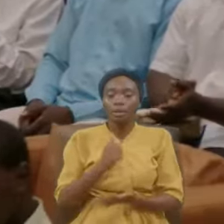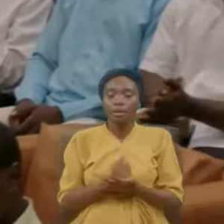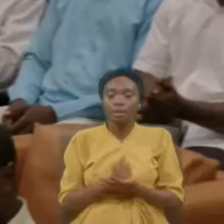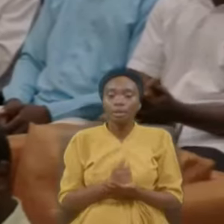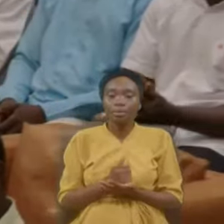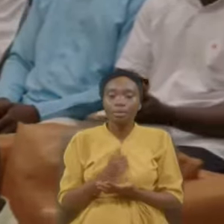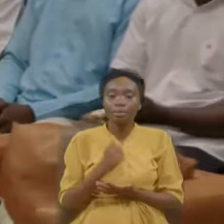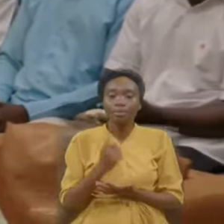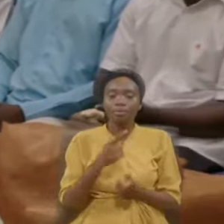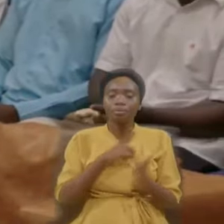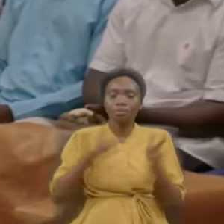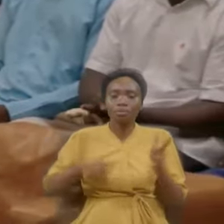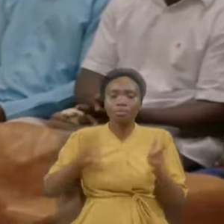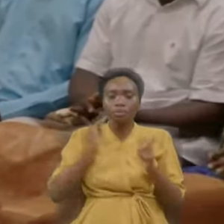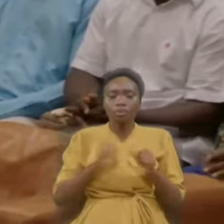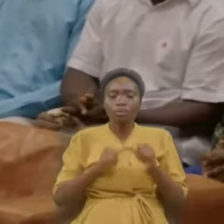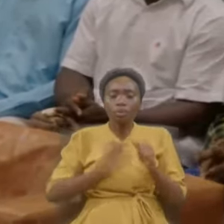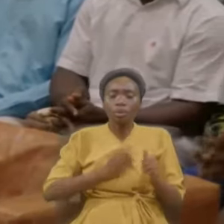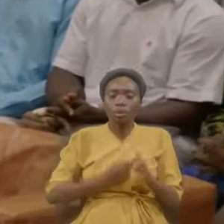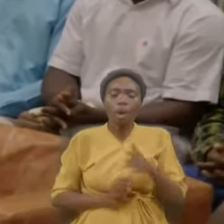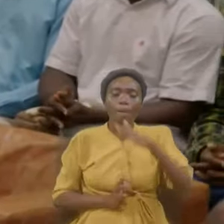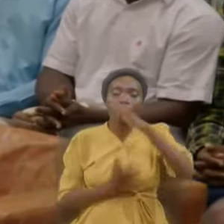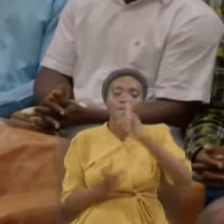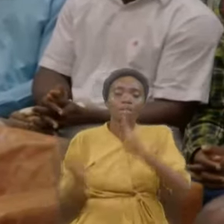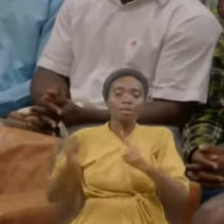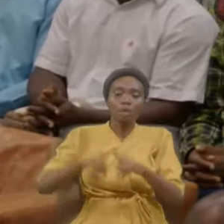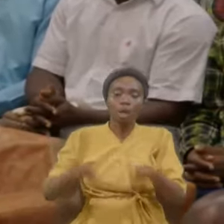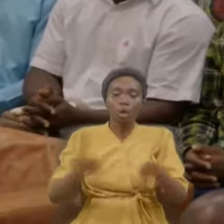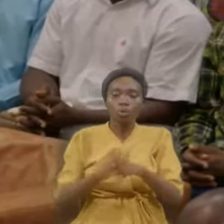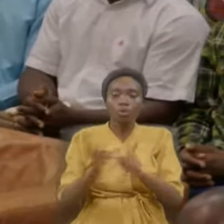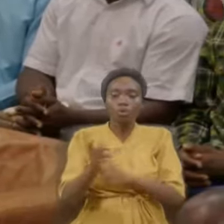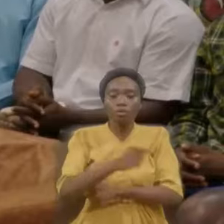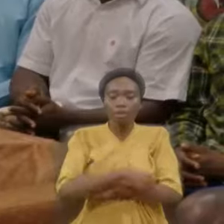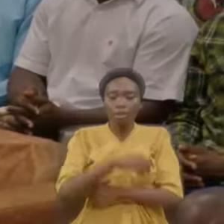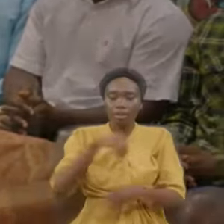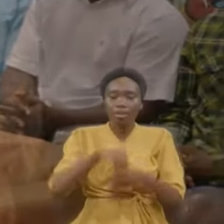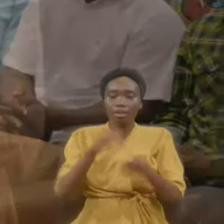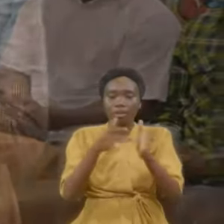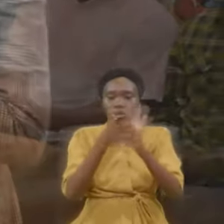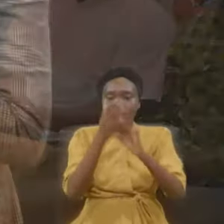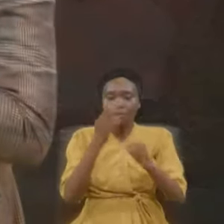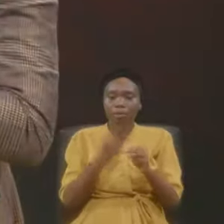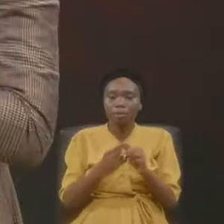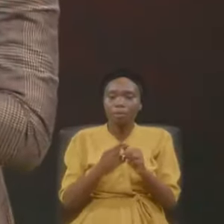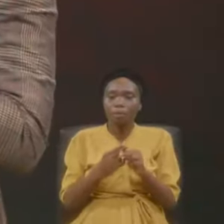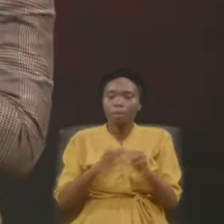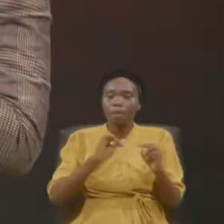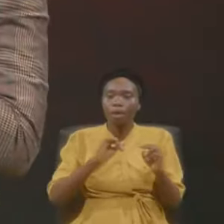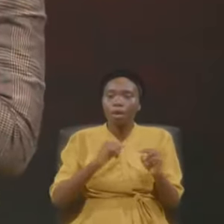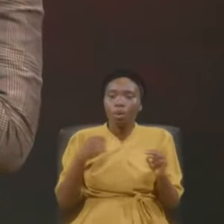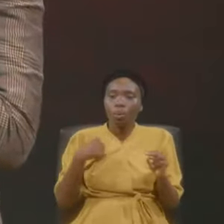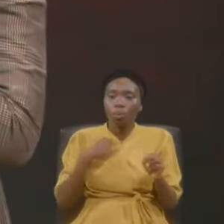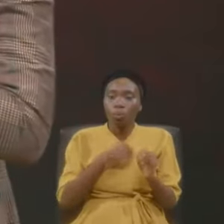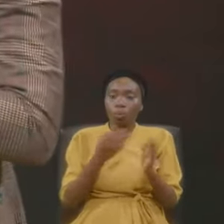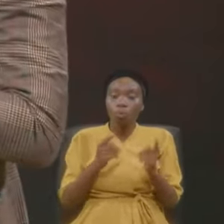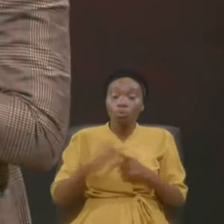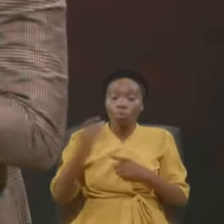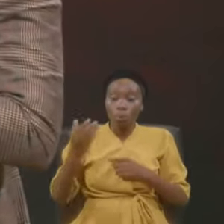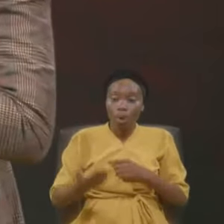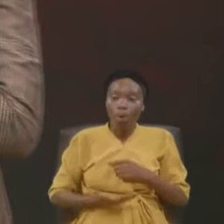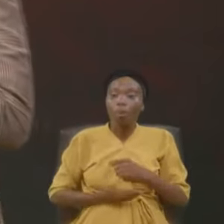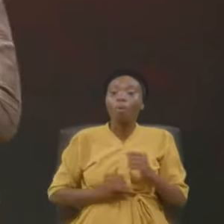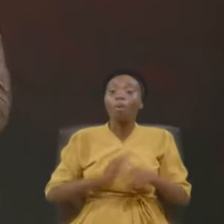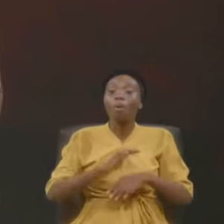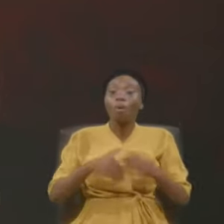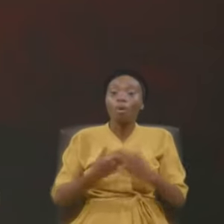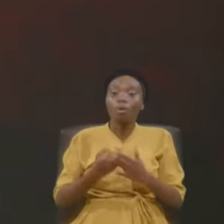Amen. The Lord will keep us burning to the close of day in the name of Jesus. We want to welcome every one of us